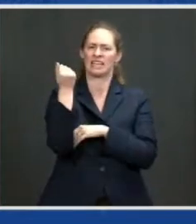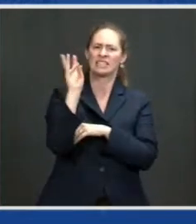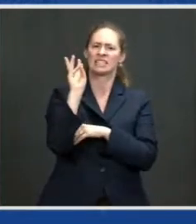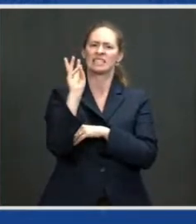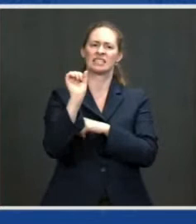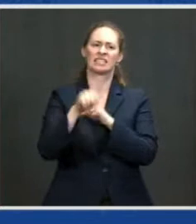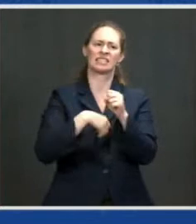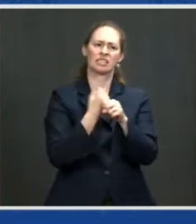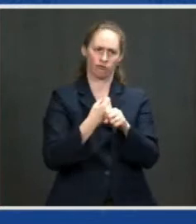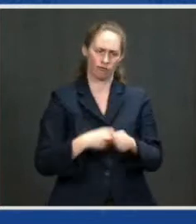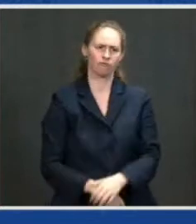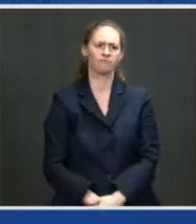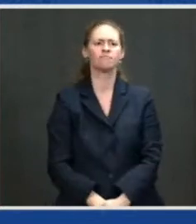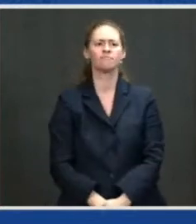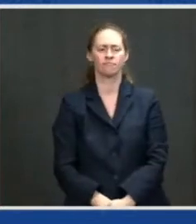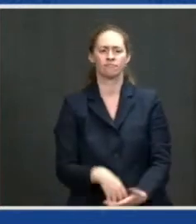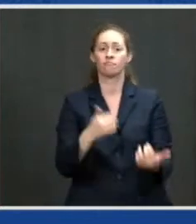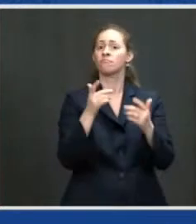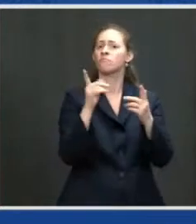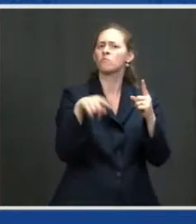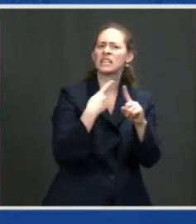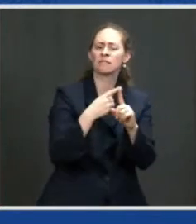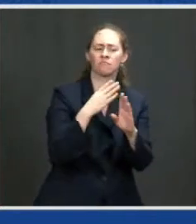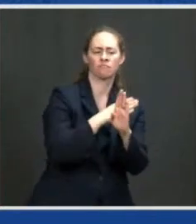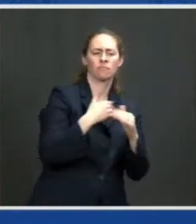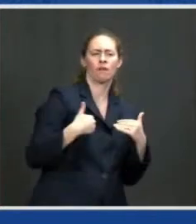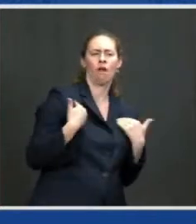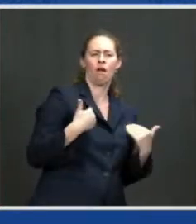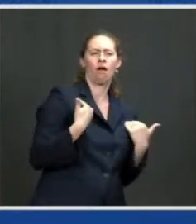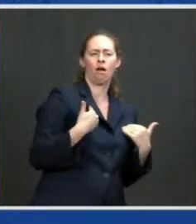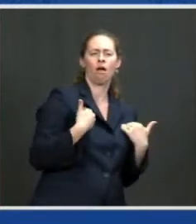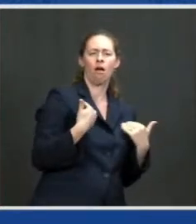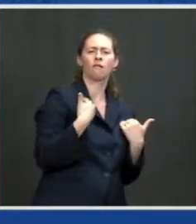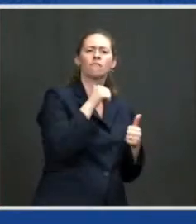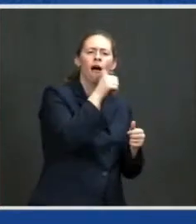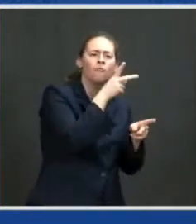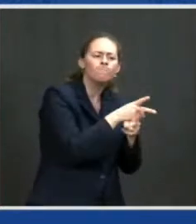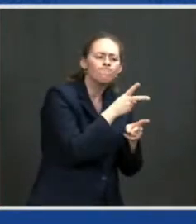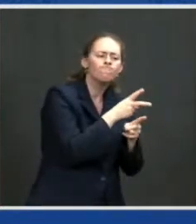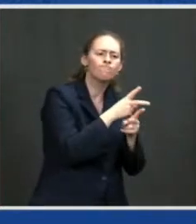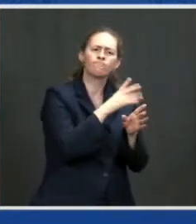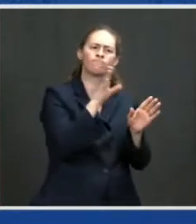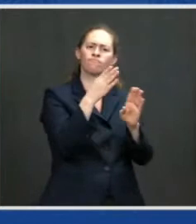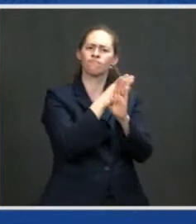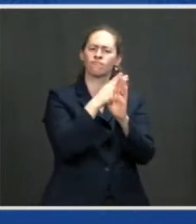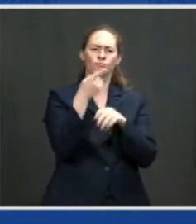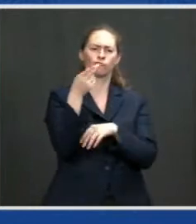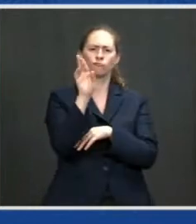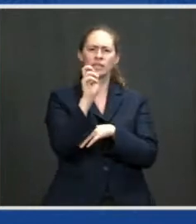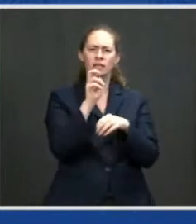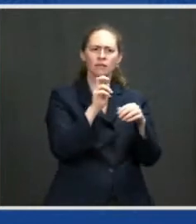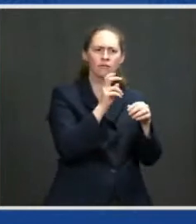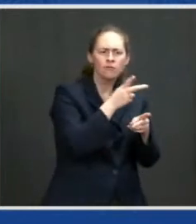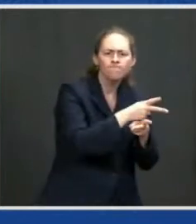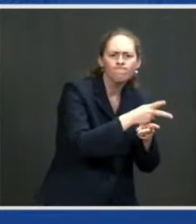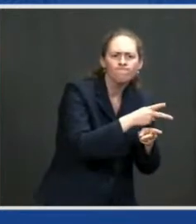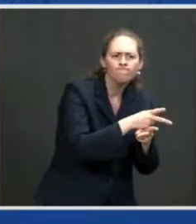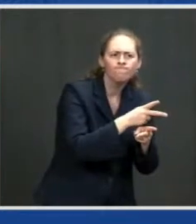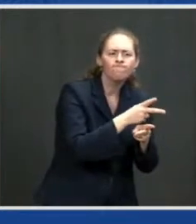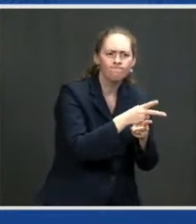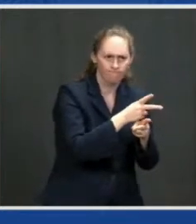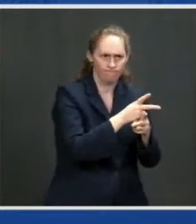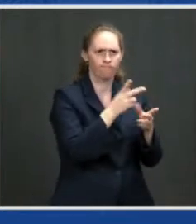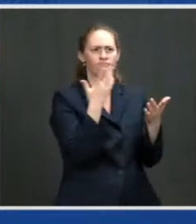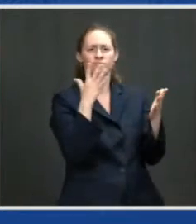for 3 and 4 years old, not in daycare, in school. The studies show that if you do